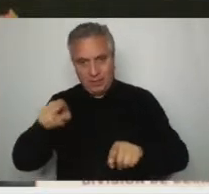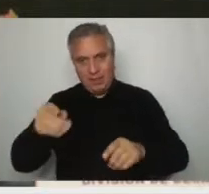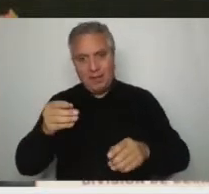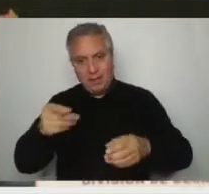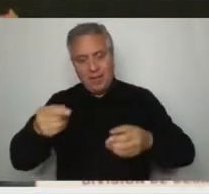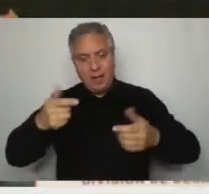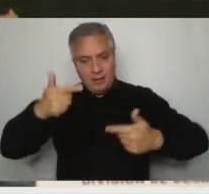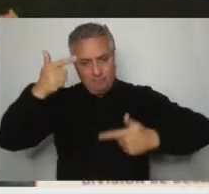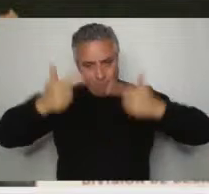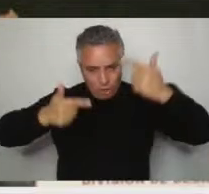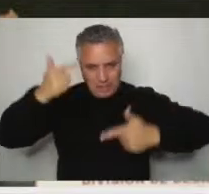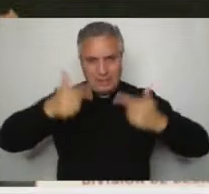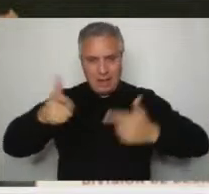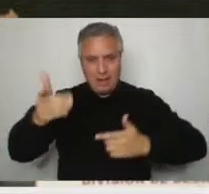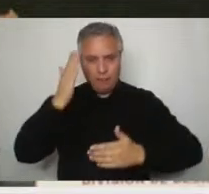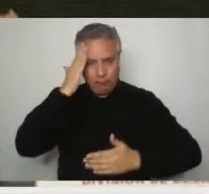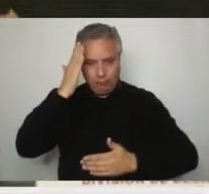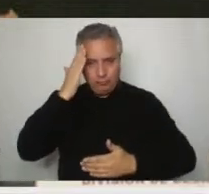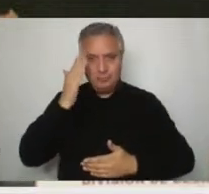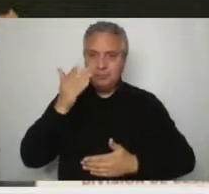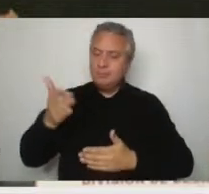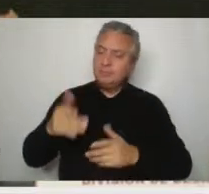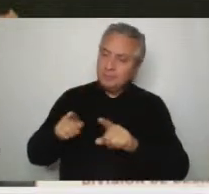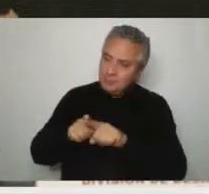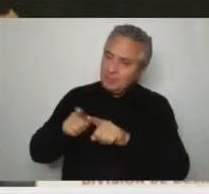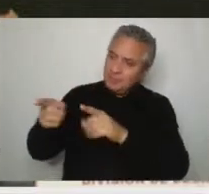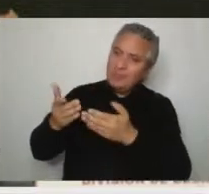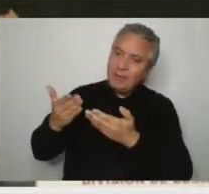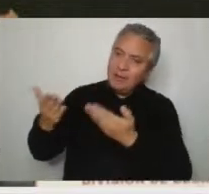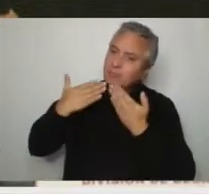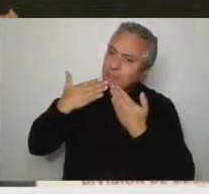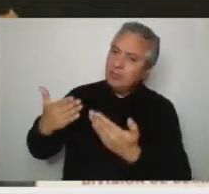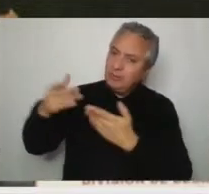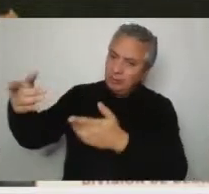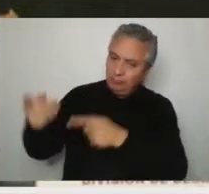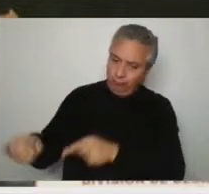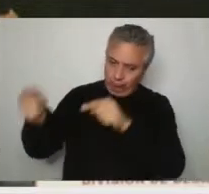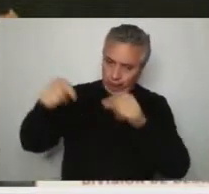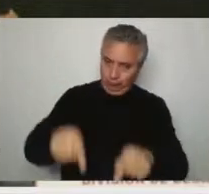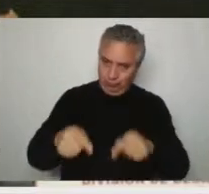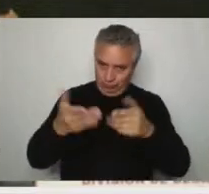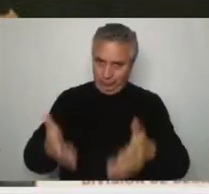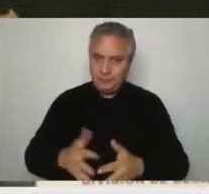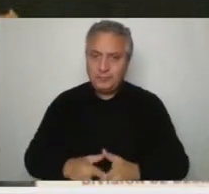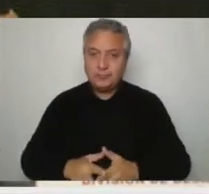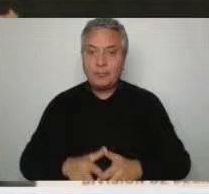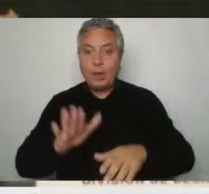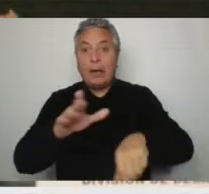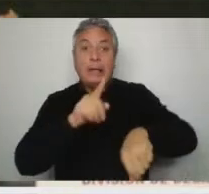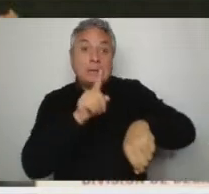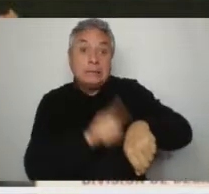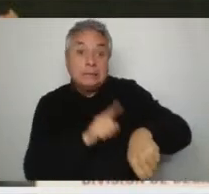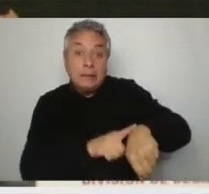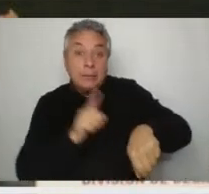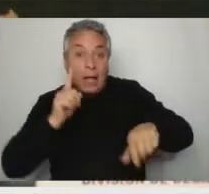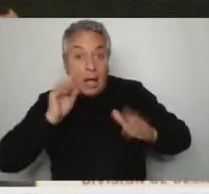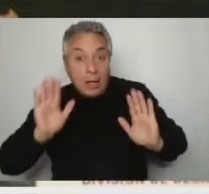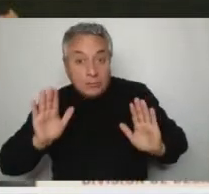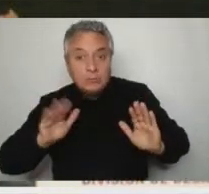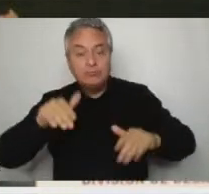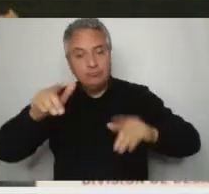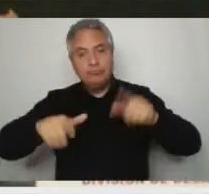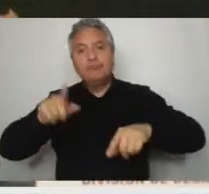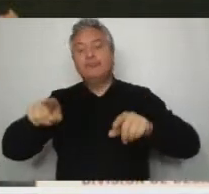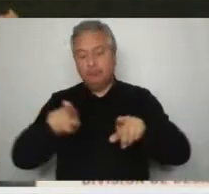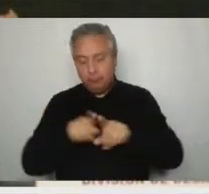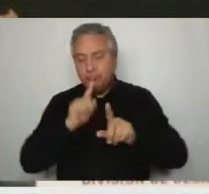School of Economics and Political Science. Posteriormente a la discusión and subsequently, and depending on time, we